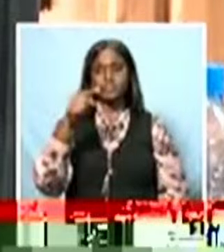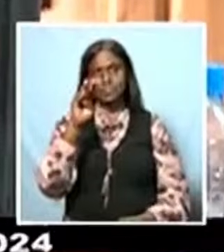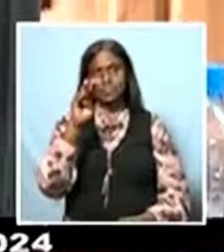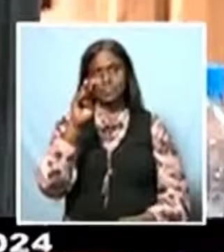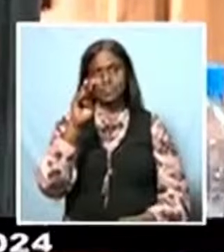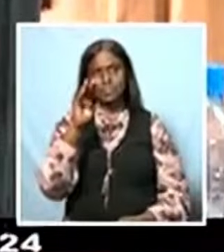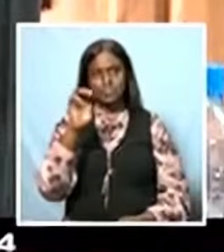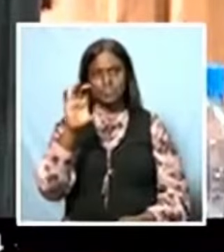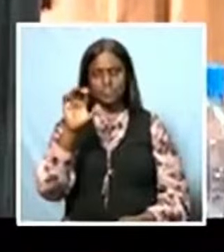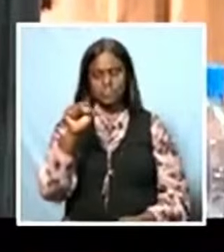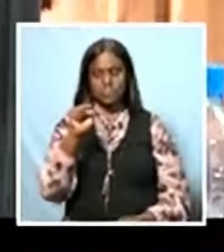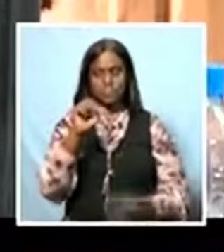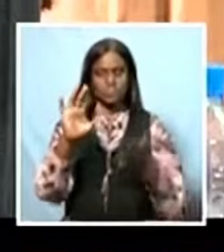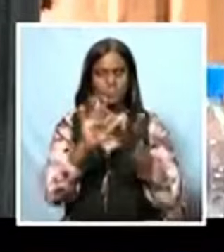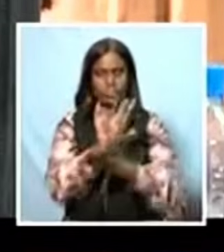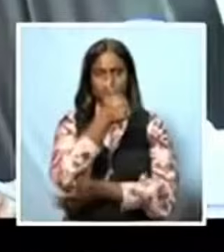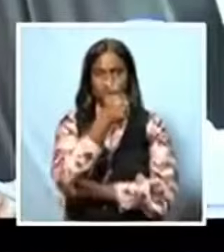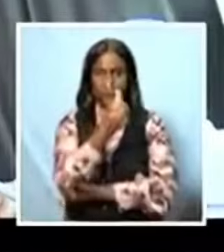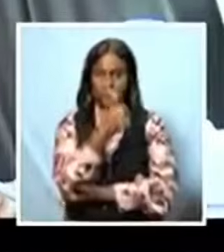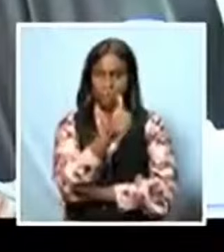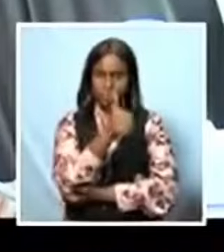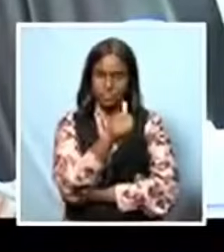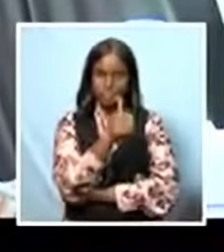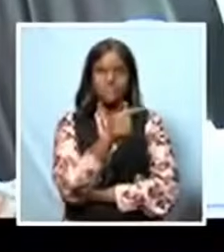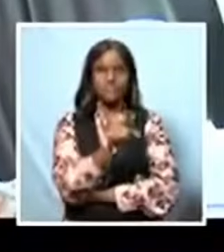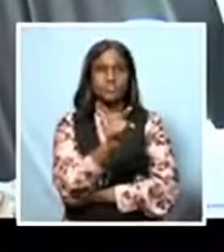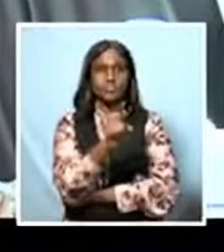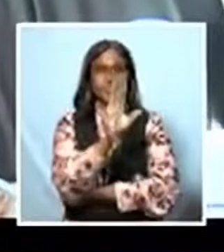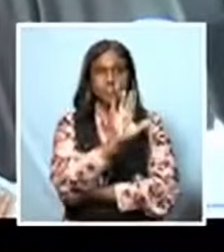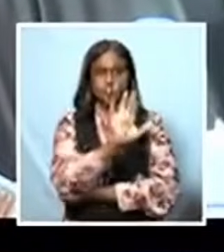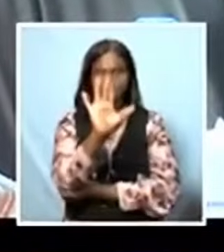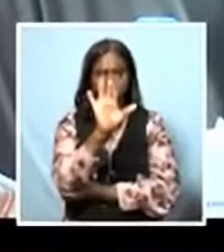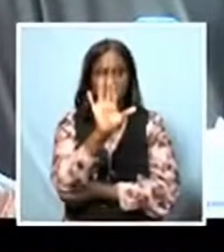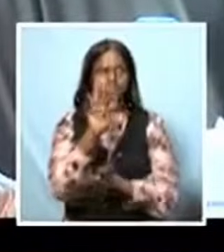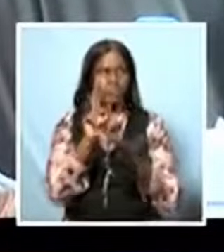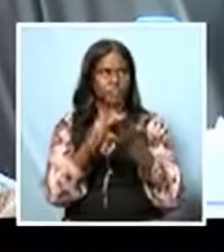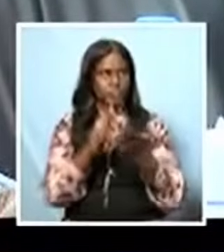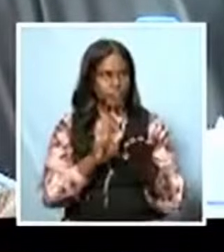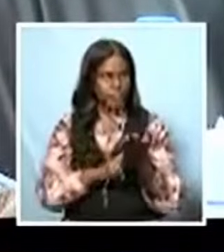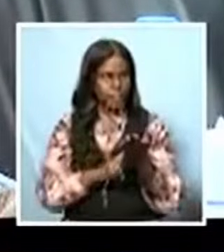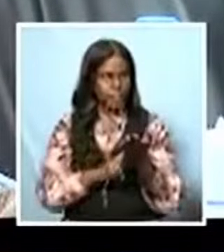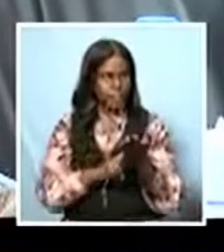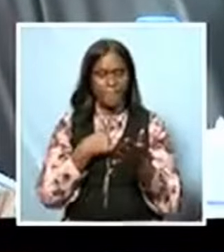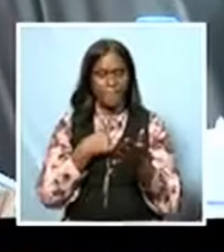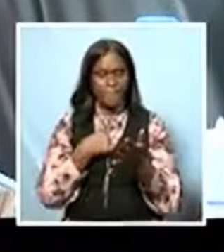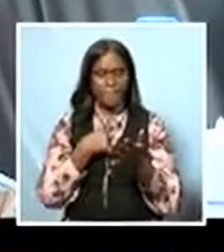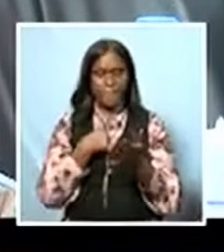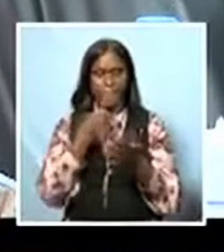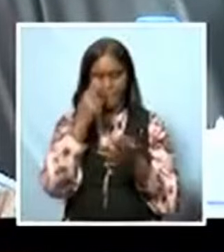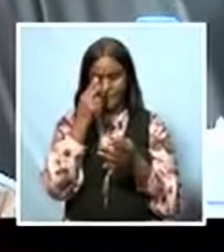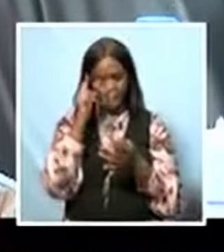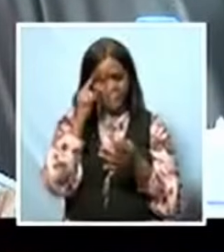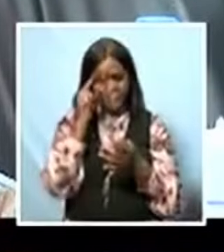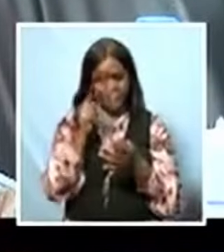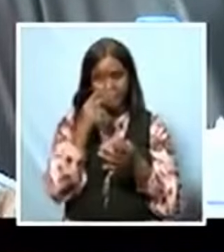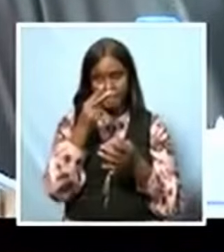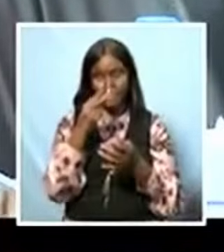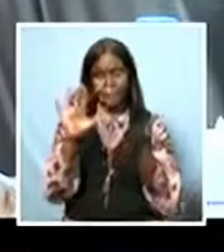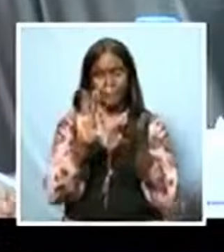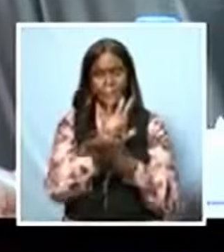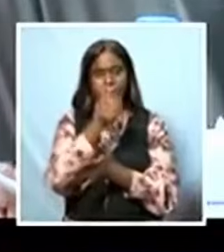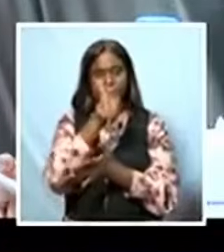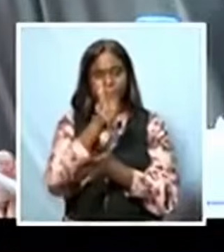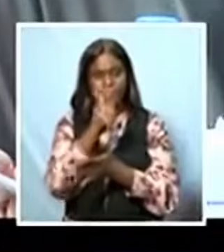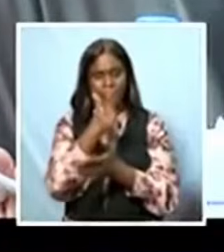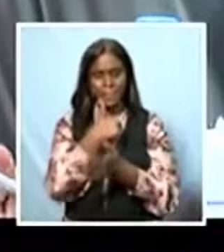question? CS on page 10 of your submission. I hope you are looking at page 10.